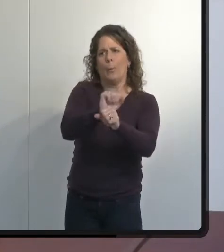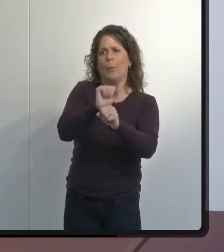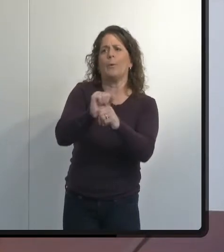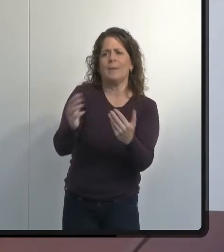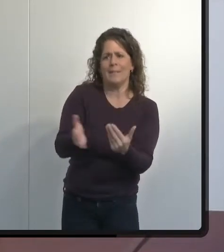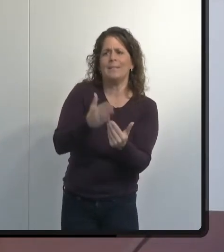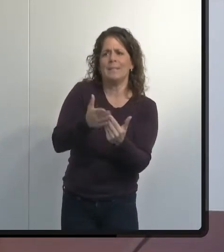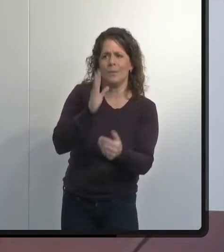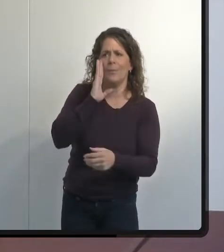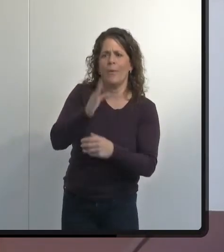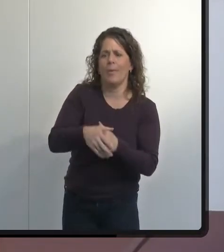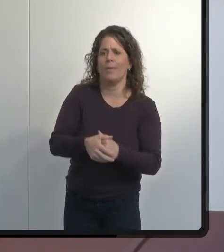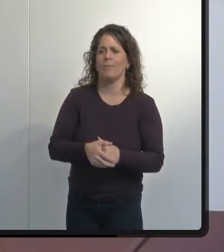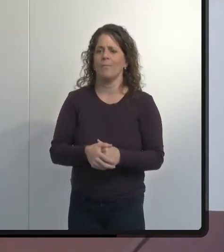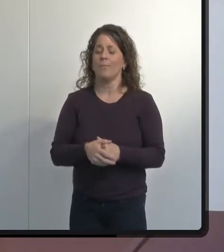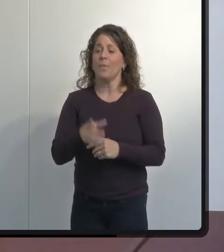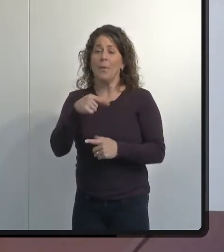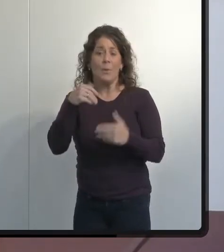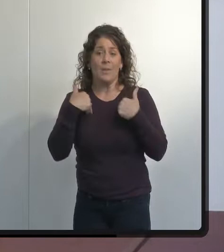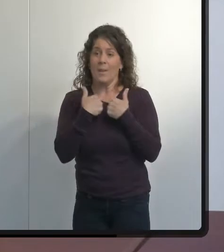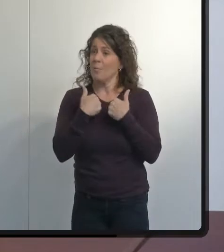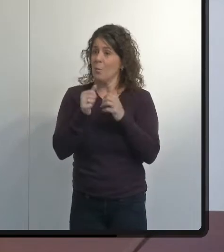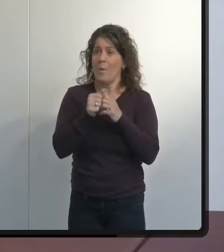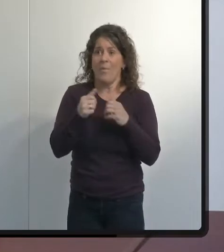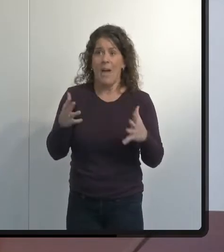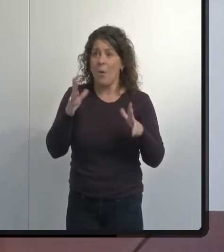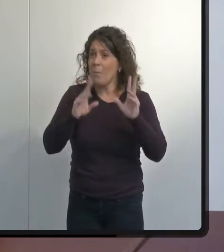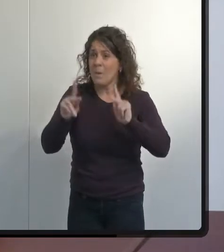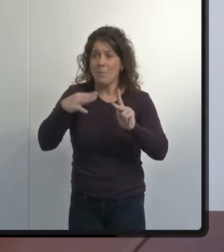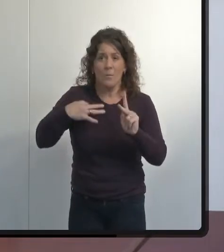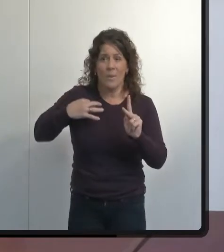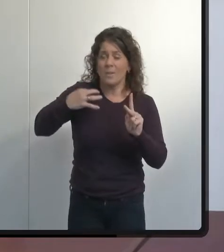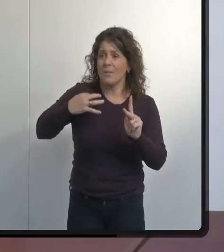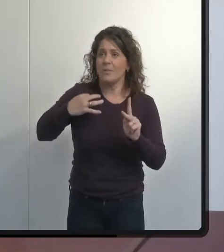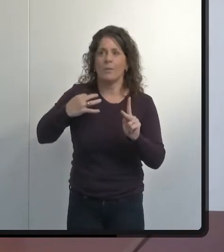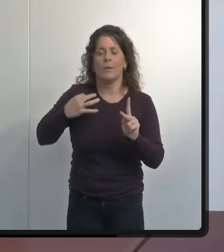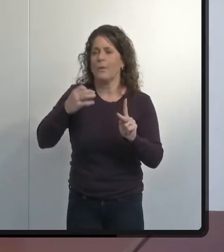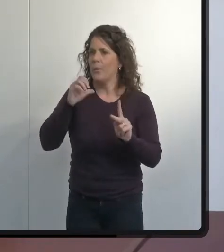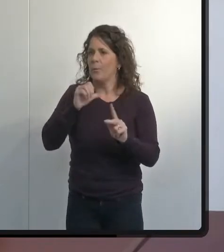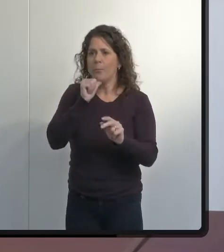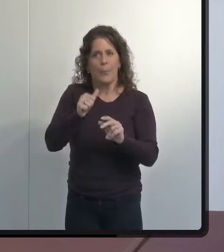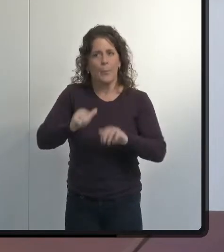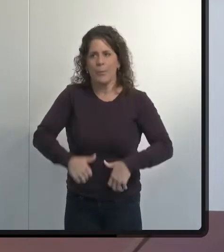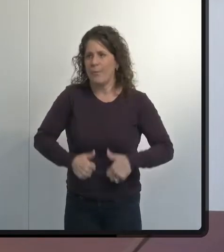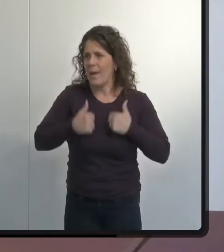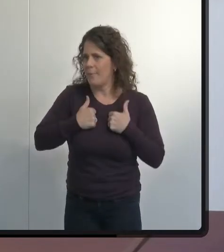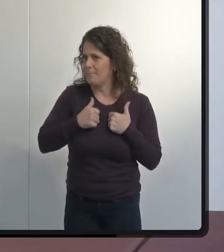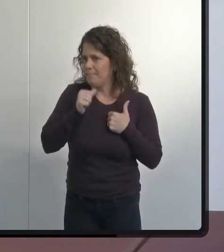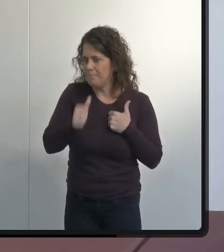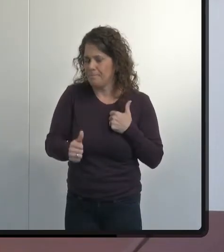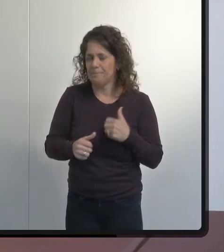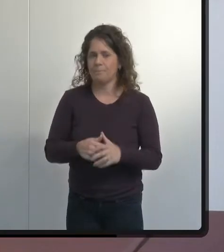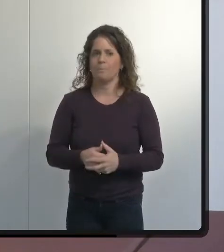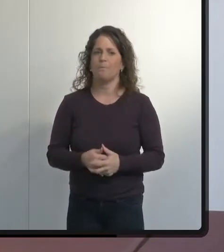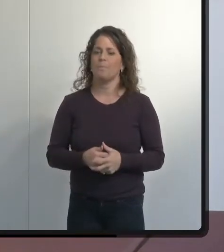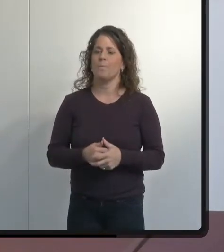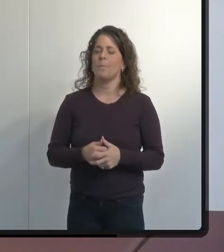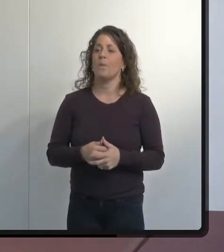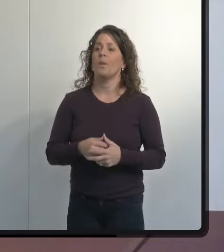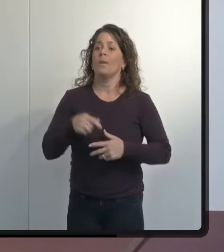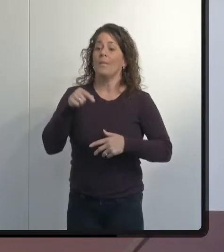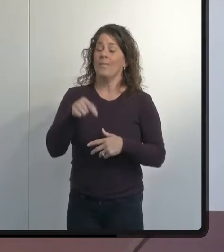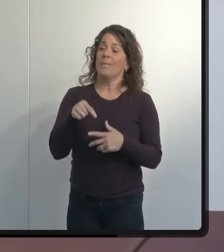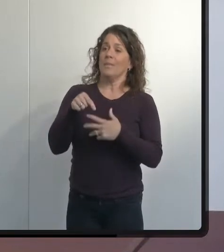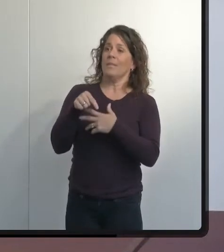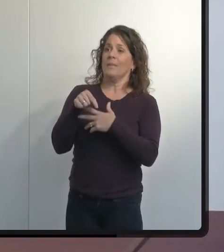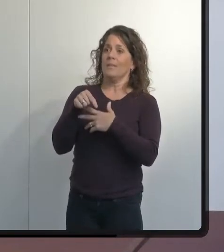chance at a wildlife without a network. They need help to make this happen. For this reason, the Santa Barbara Wildlife Care Network has